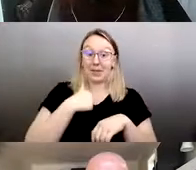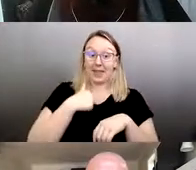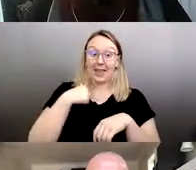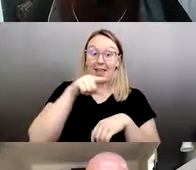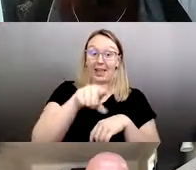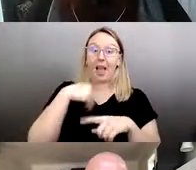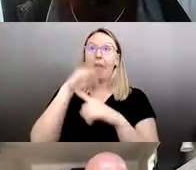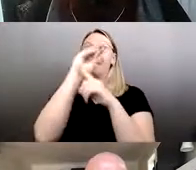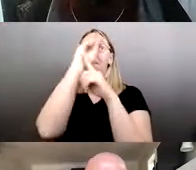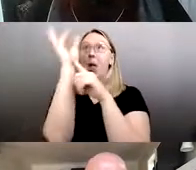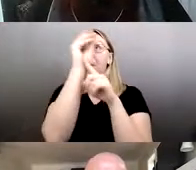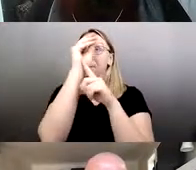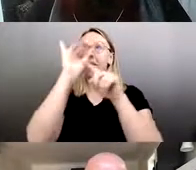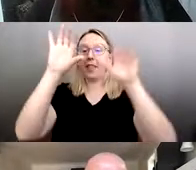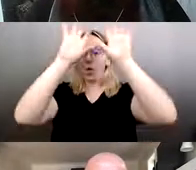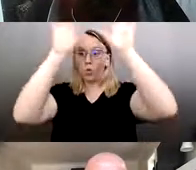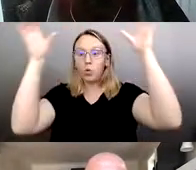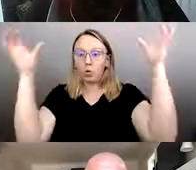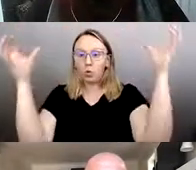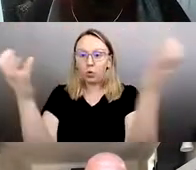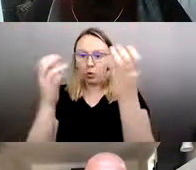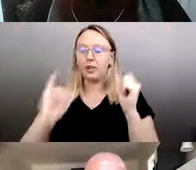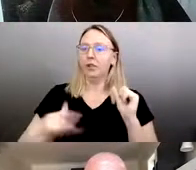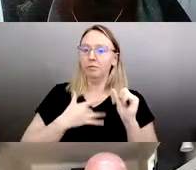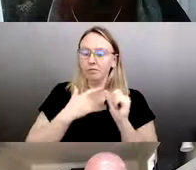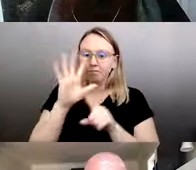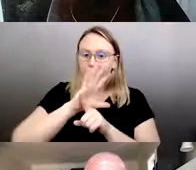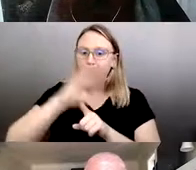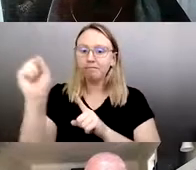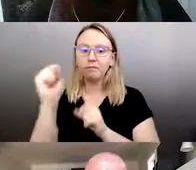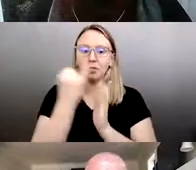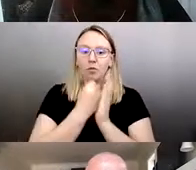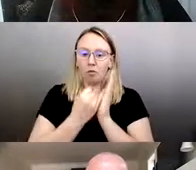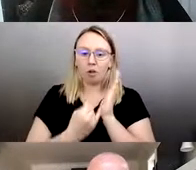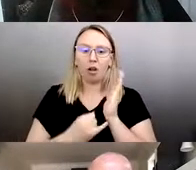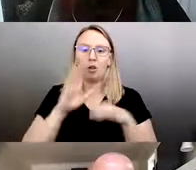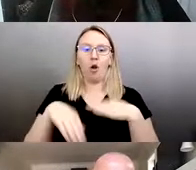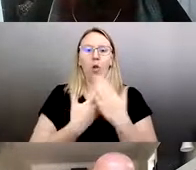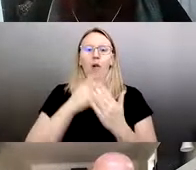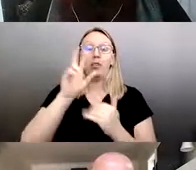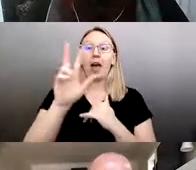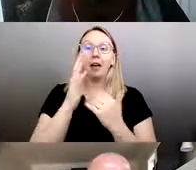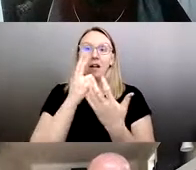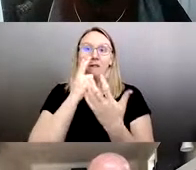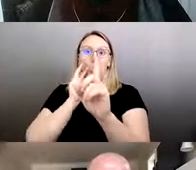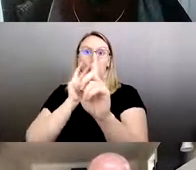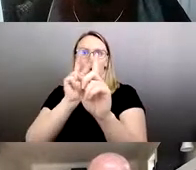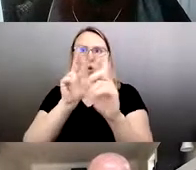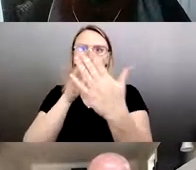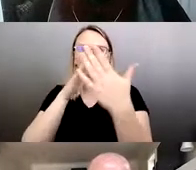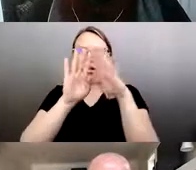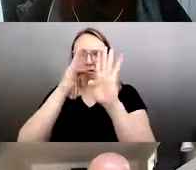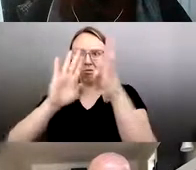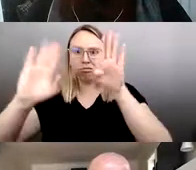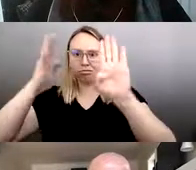photograph underneath this sensory wonder where perceptions are altered like a carnival funhouse mirror. You can hear your own